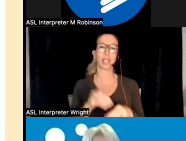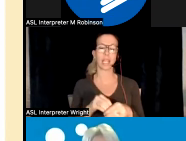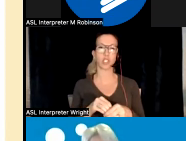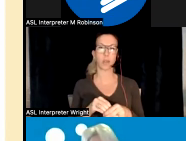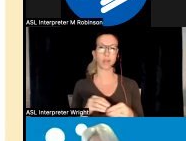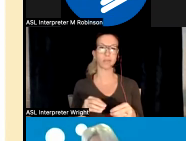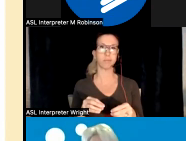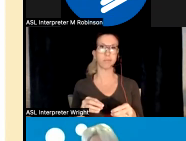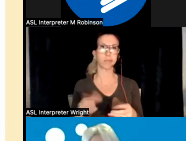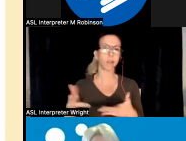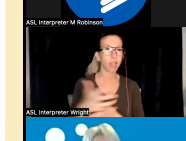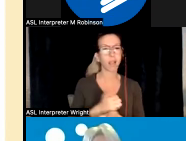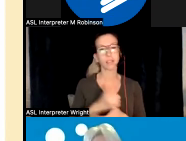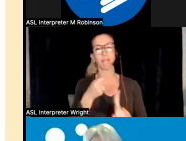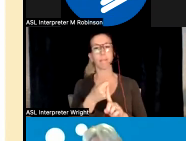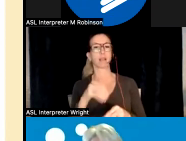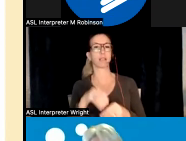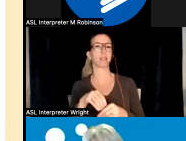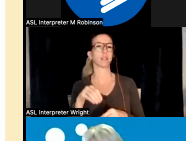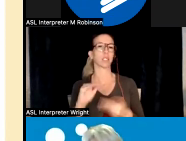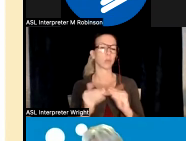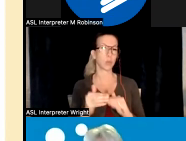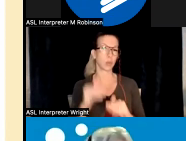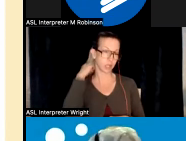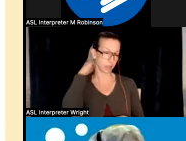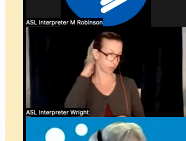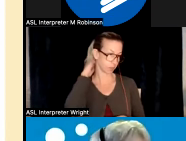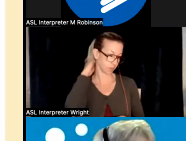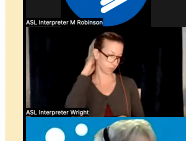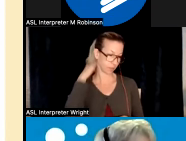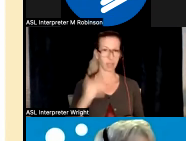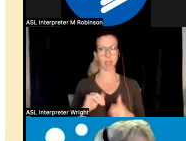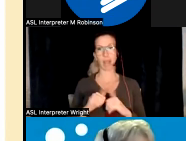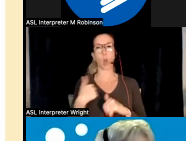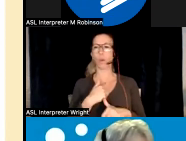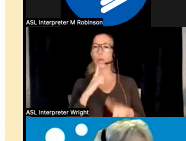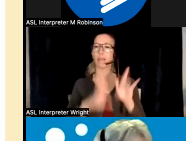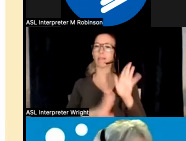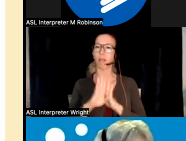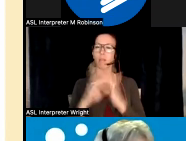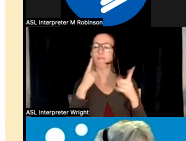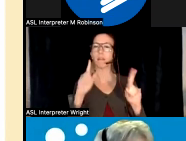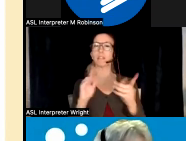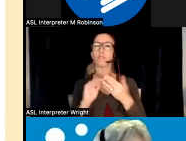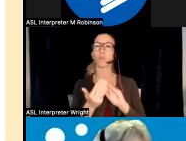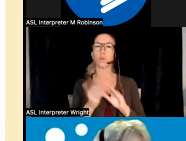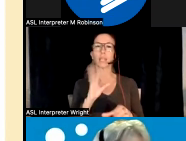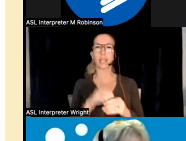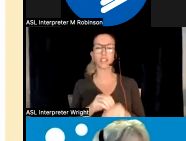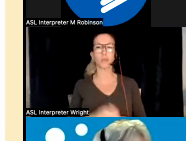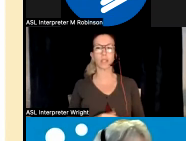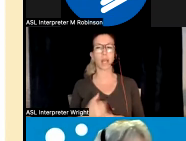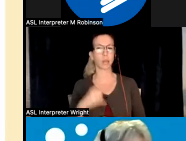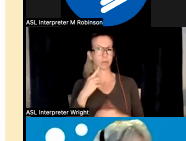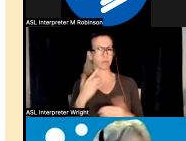have in our communities, and how to really develop effective community engagement. Highly suggest for you to check out